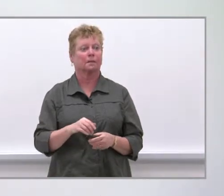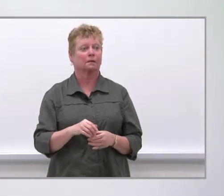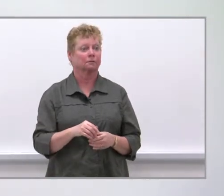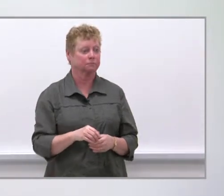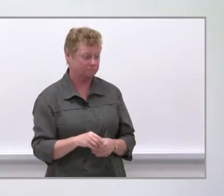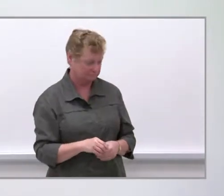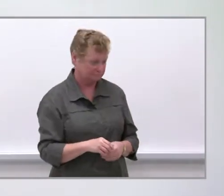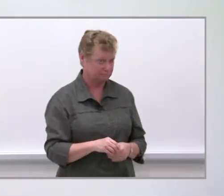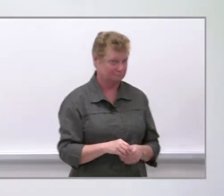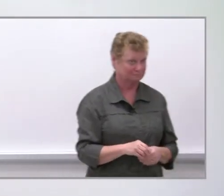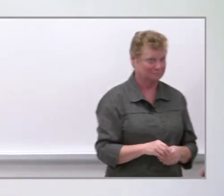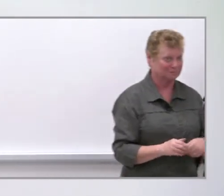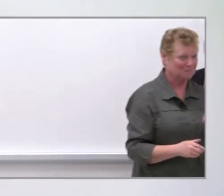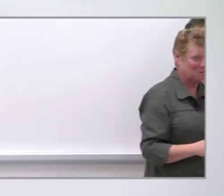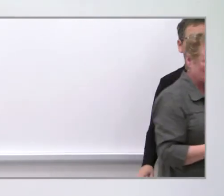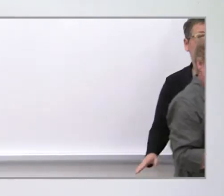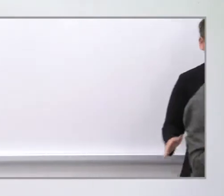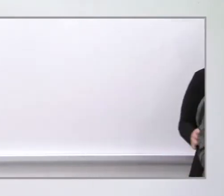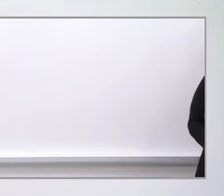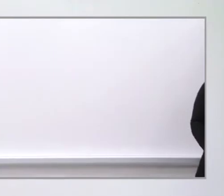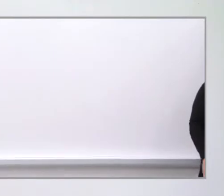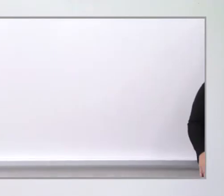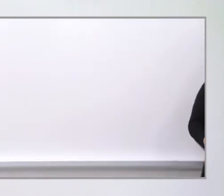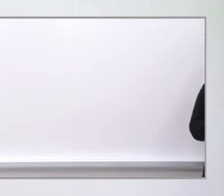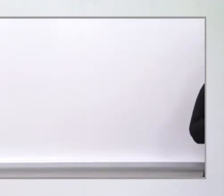Last section.